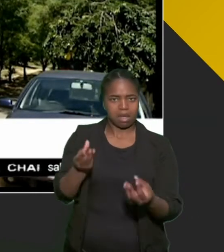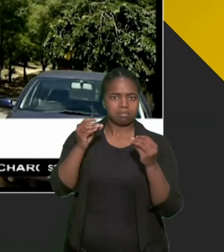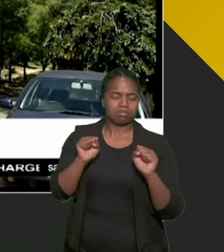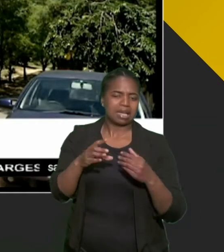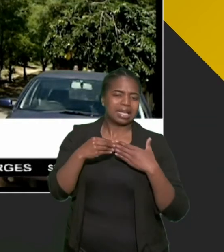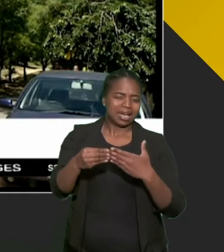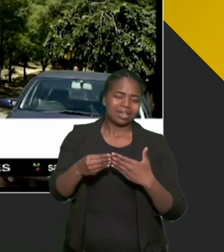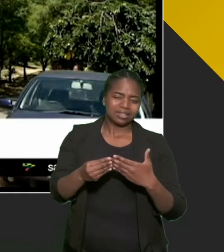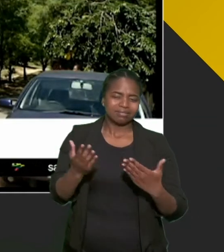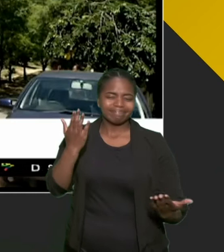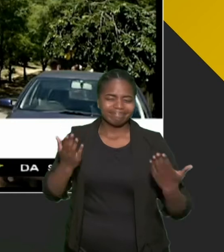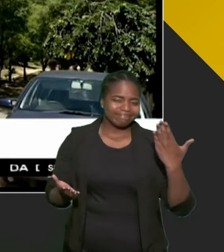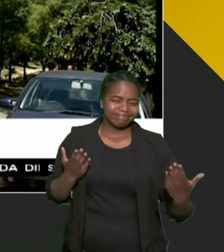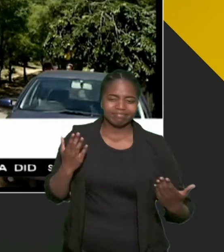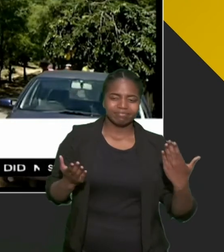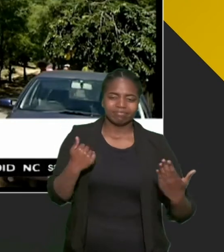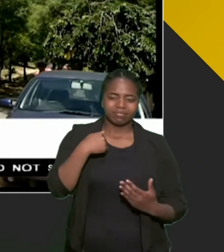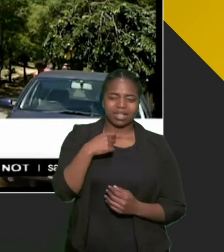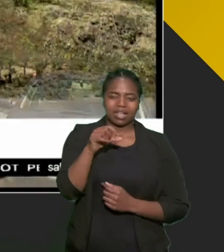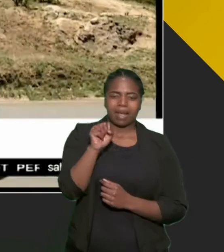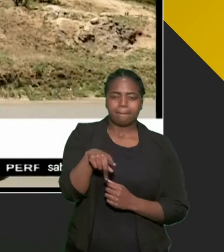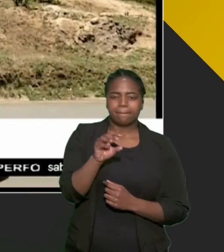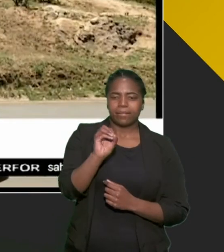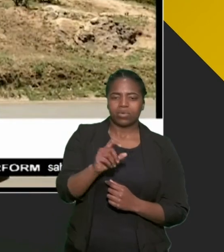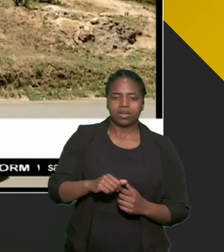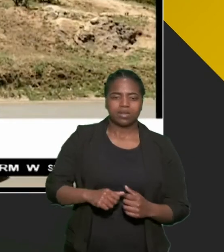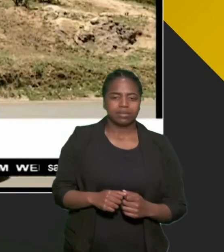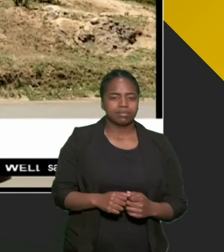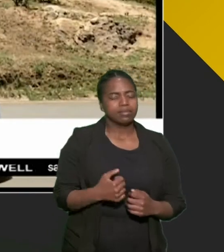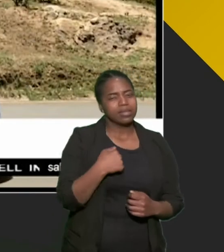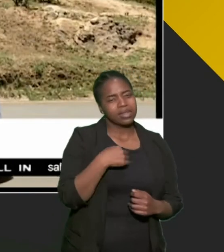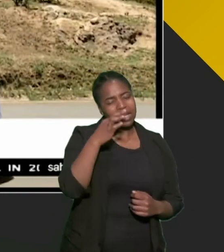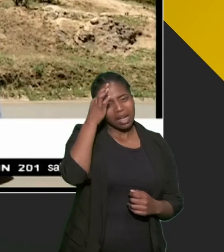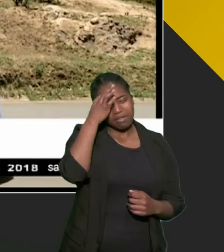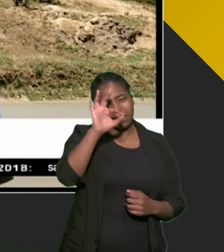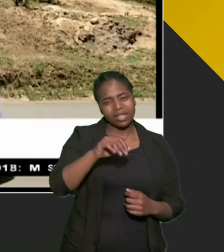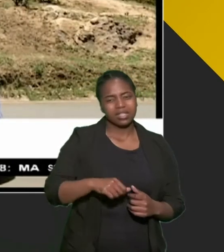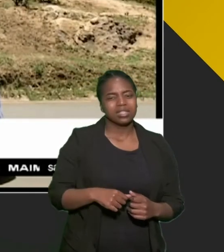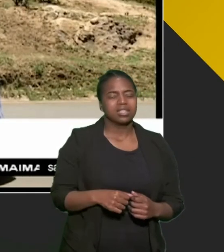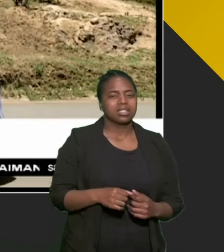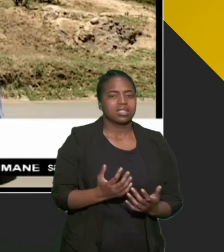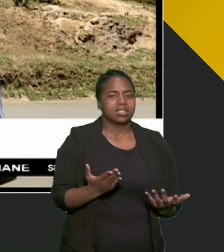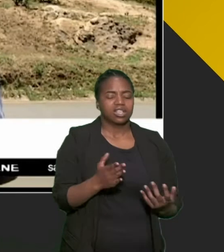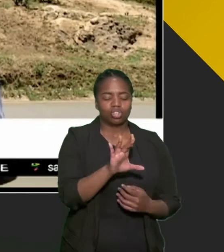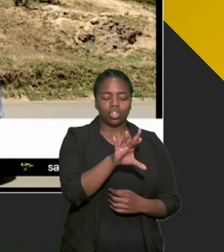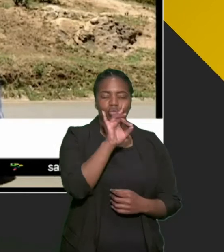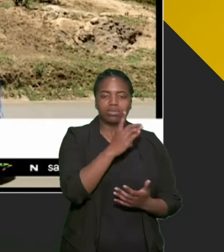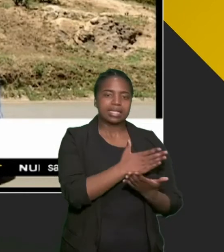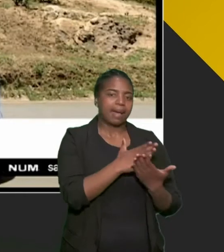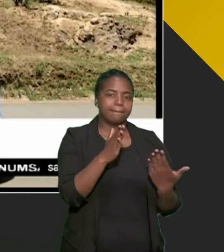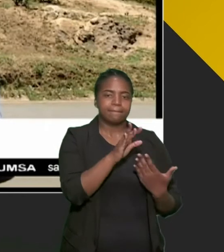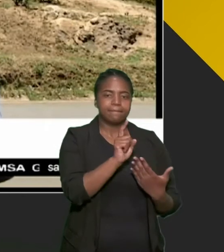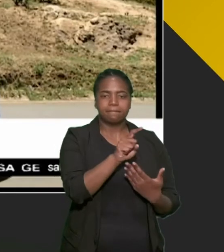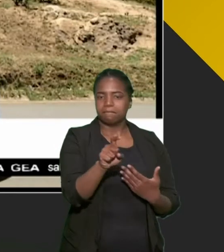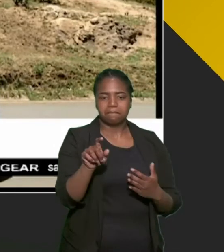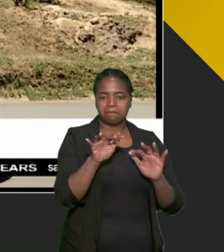guidance, you see. There seems to be a gap, basically. Well, the government, it chooses certain sports because tennis